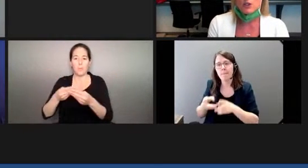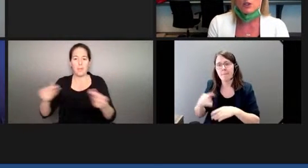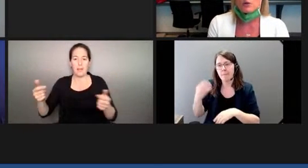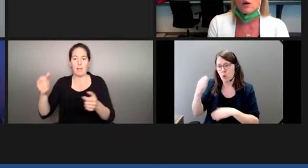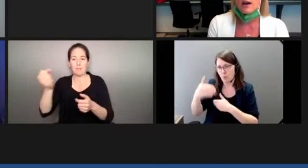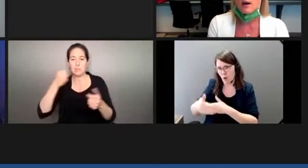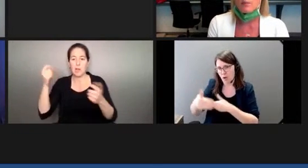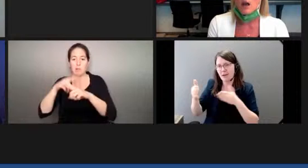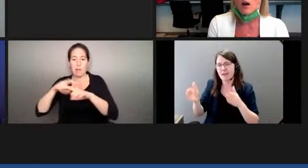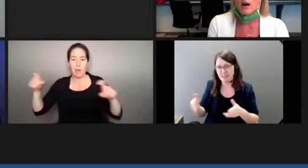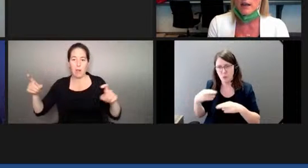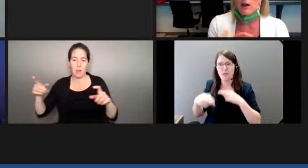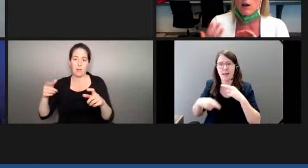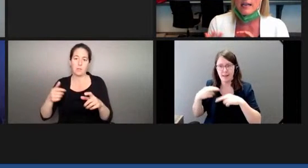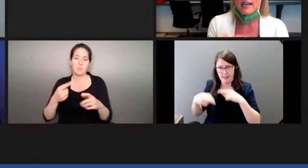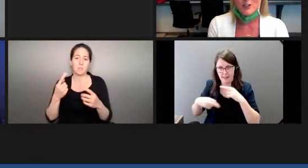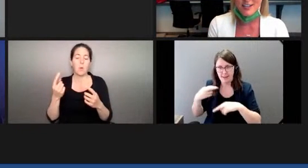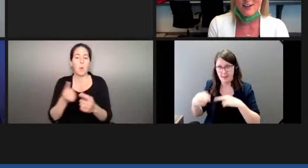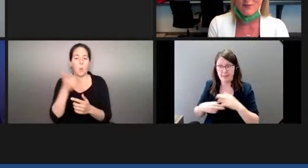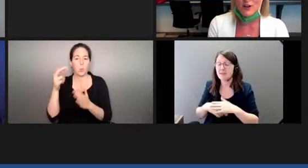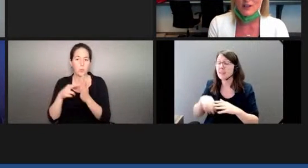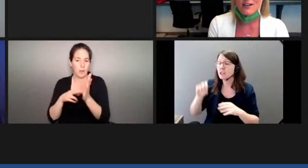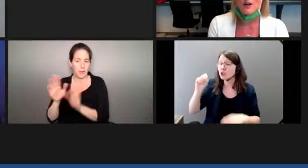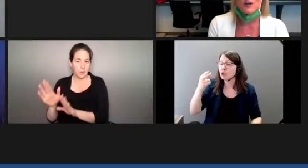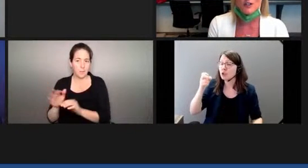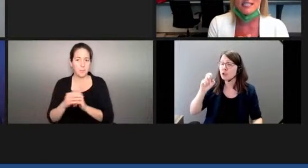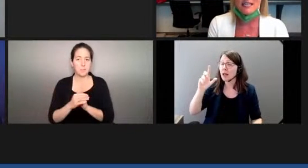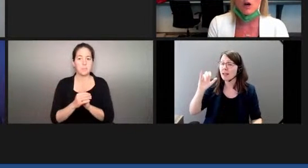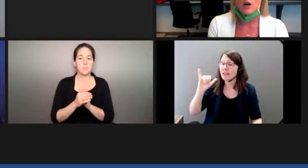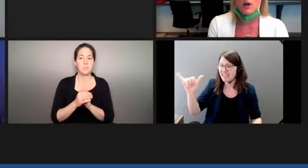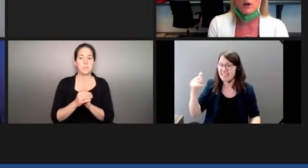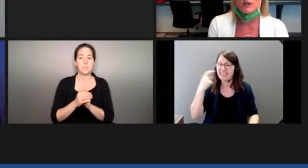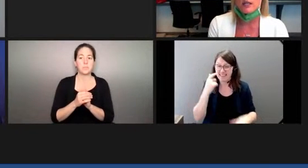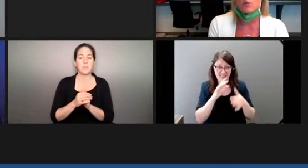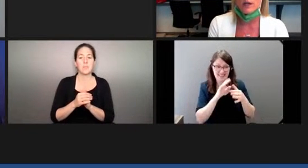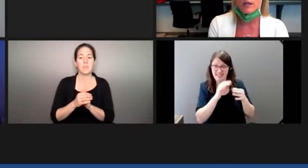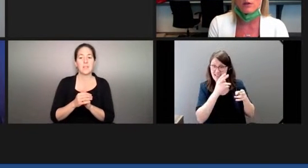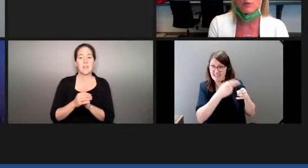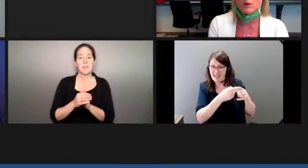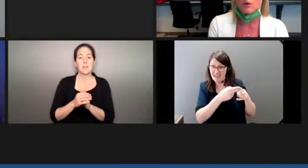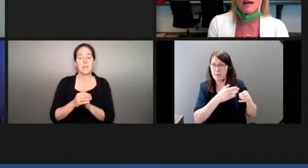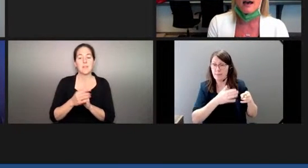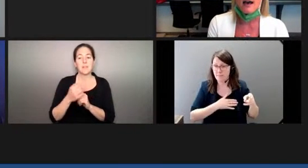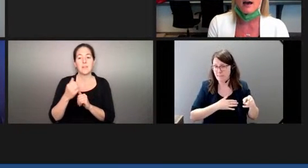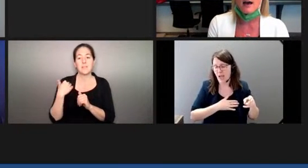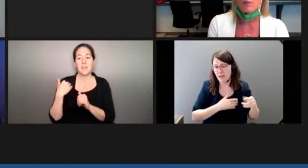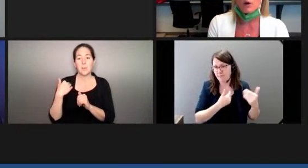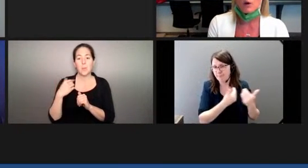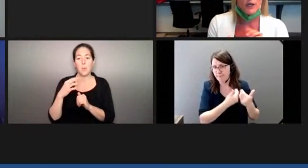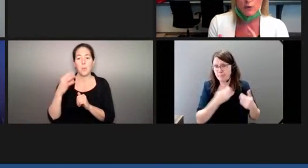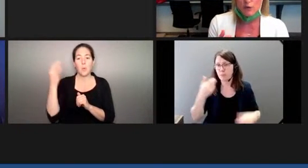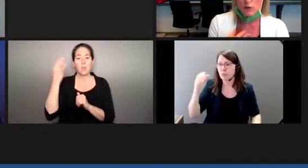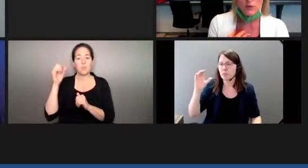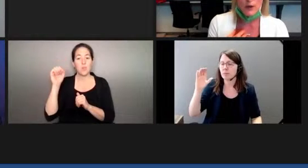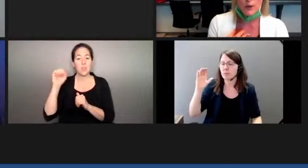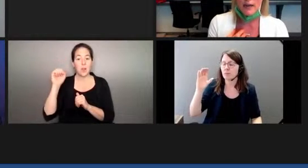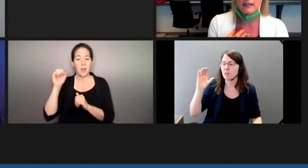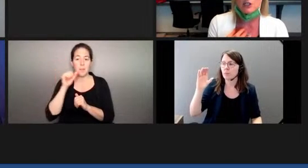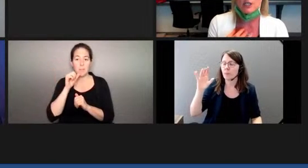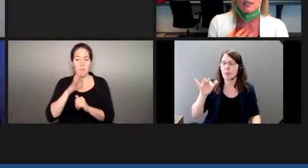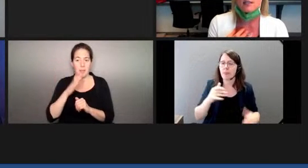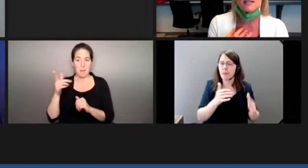alluded to my colleague Andrea Gay-Farley. Her and her team are currently working through those